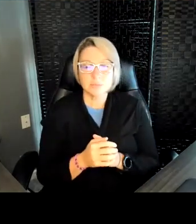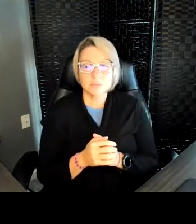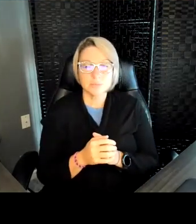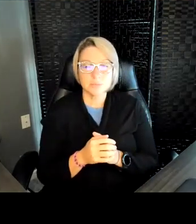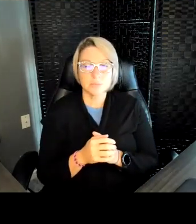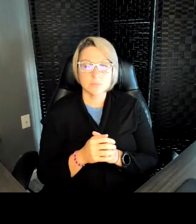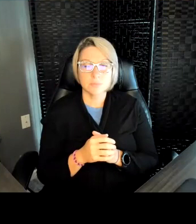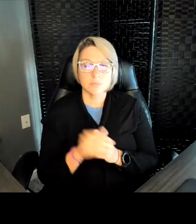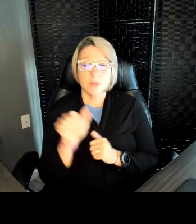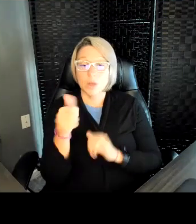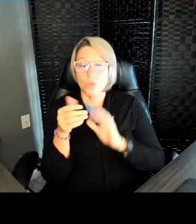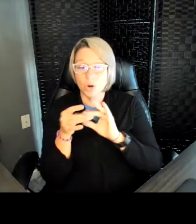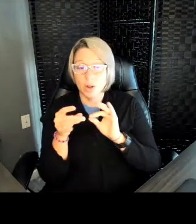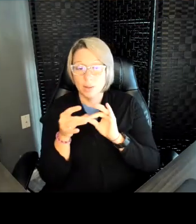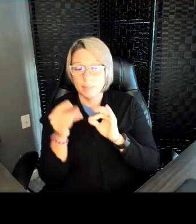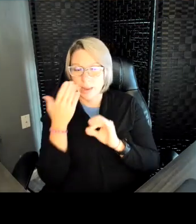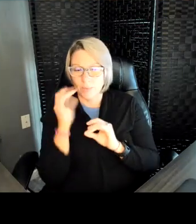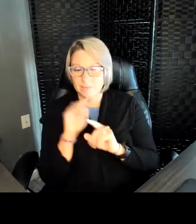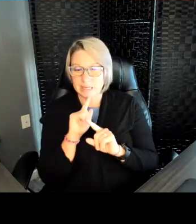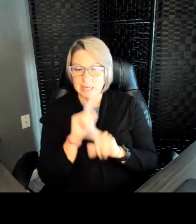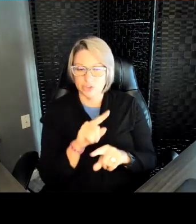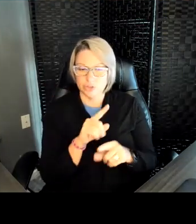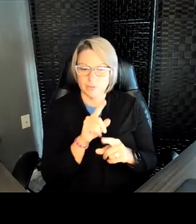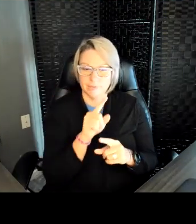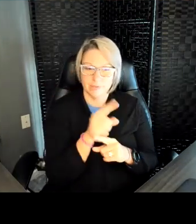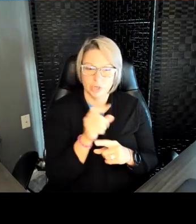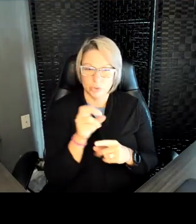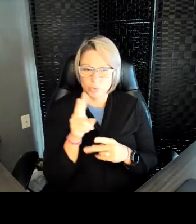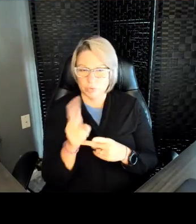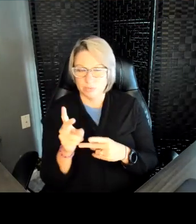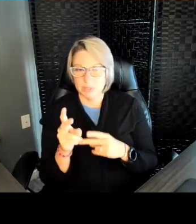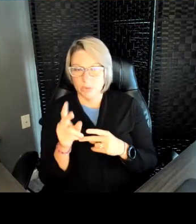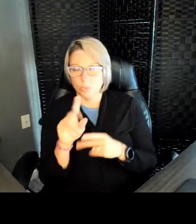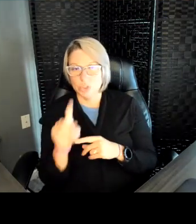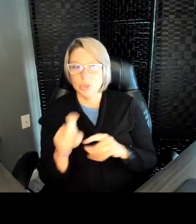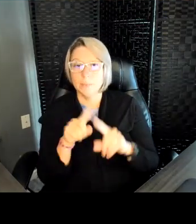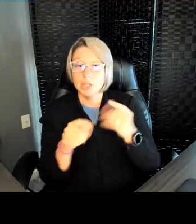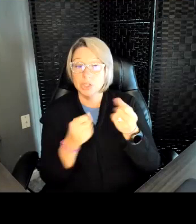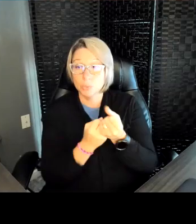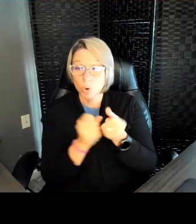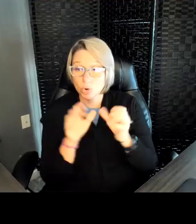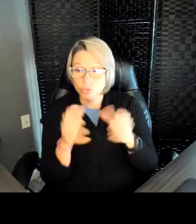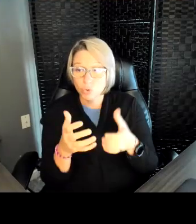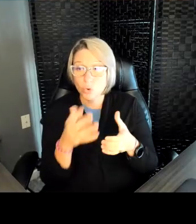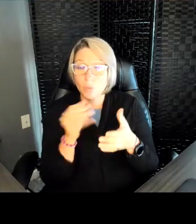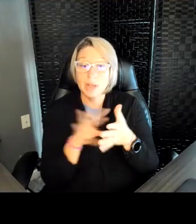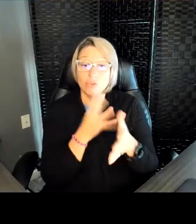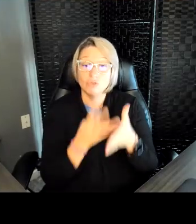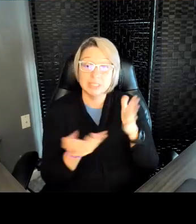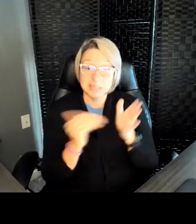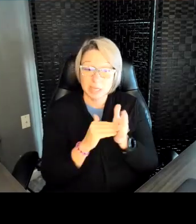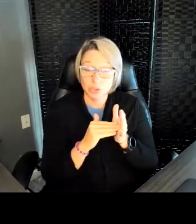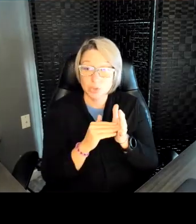There's another comment. I'm not sure if it's answering the first or your follow-up question, but support group and rescheduling.